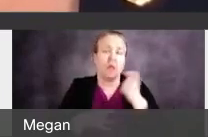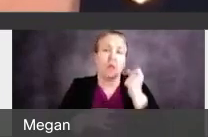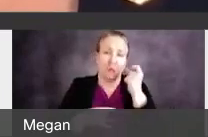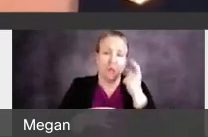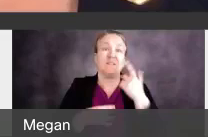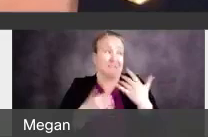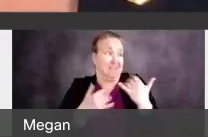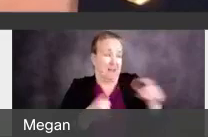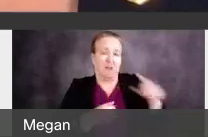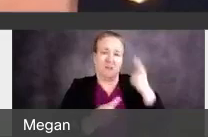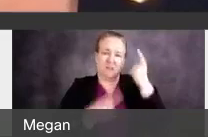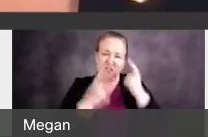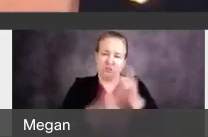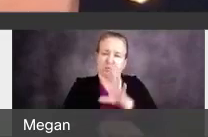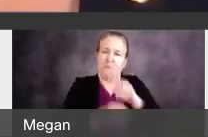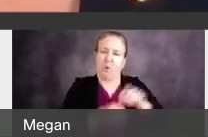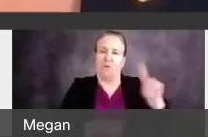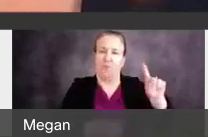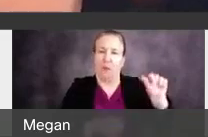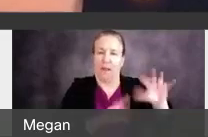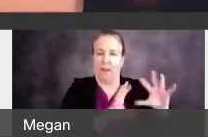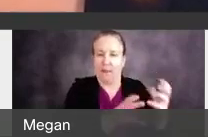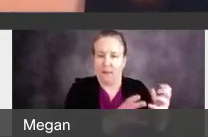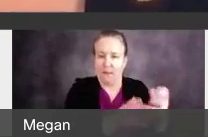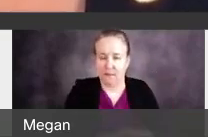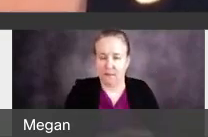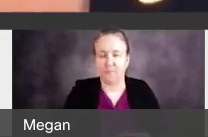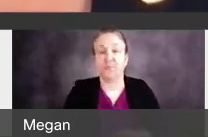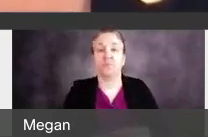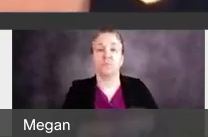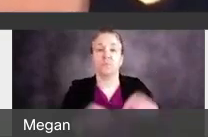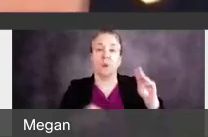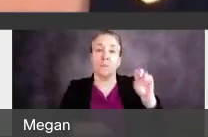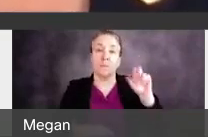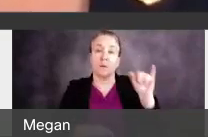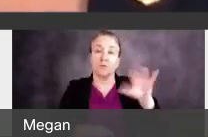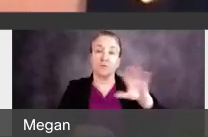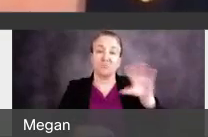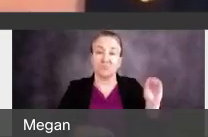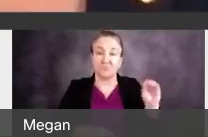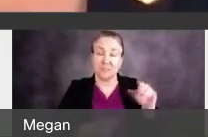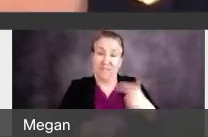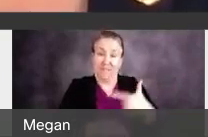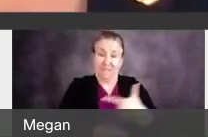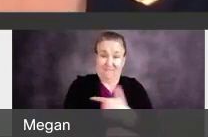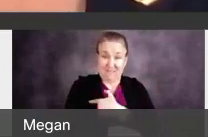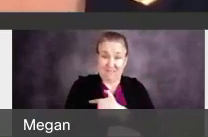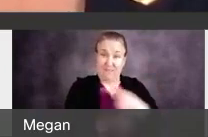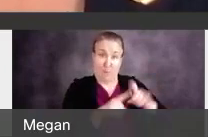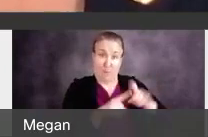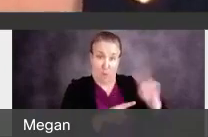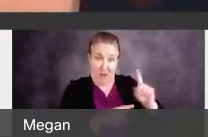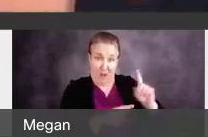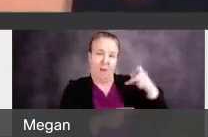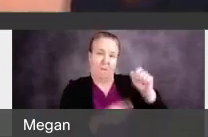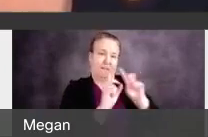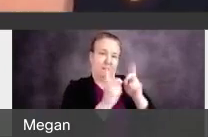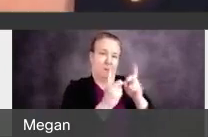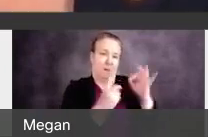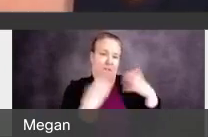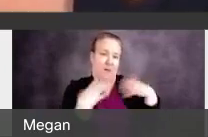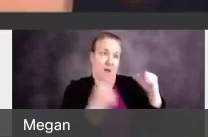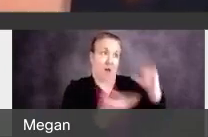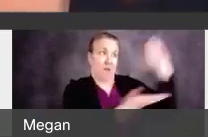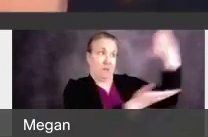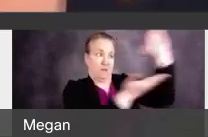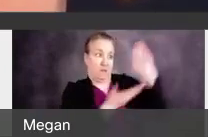now considered part of the 1A group. Montgomery County receives its vaccine from the Pennsylvania Department of Health and thus